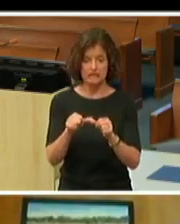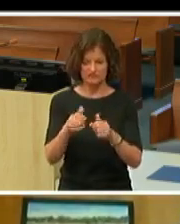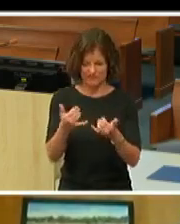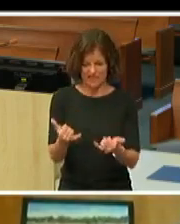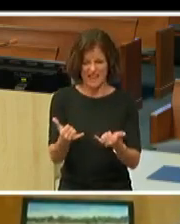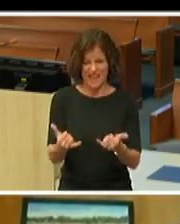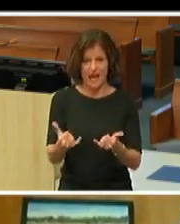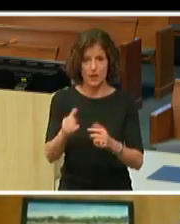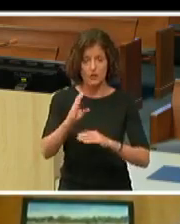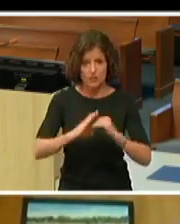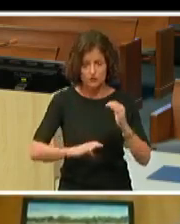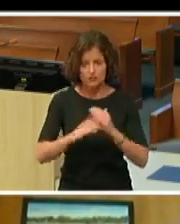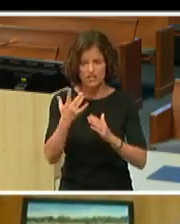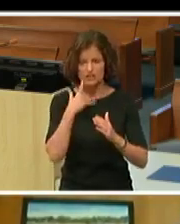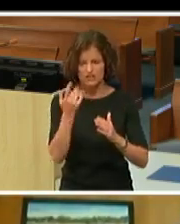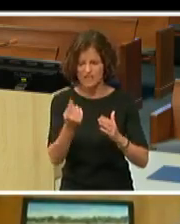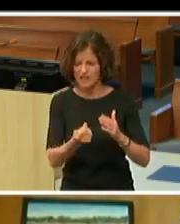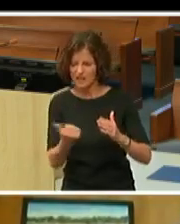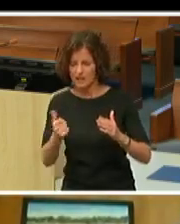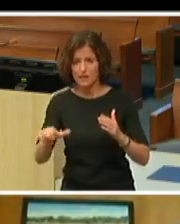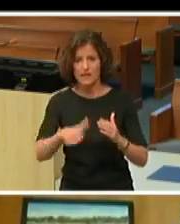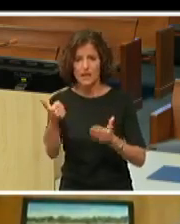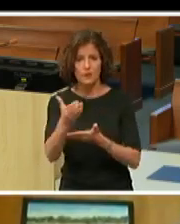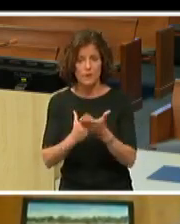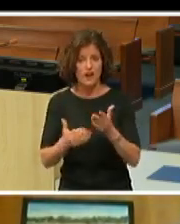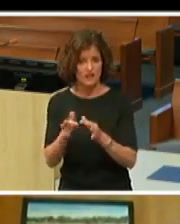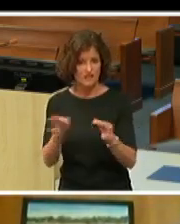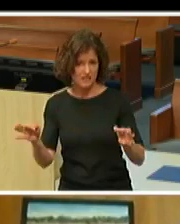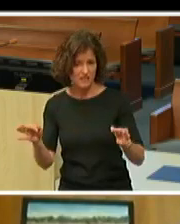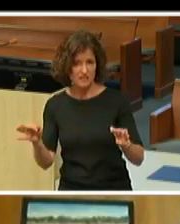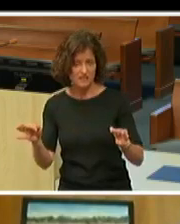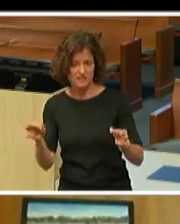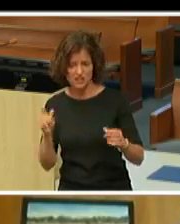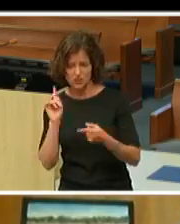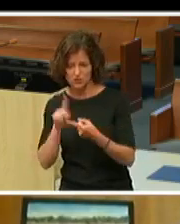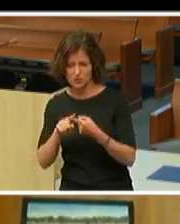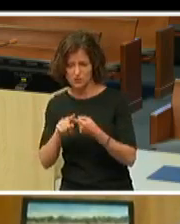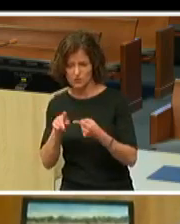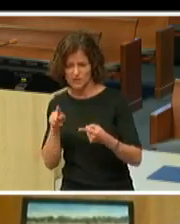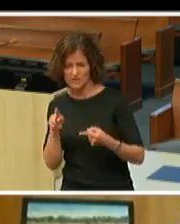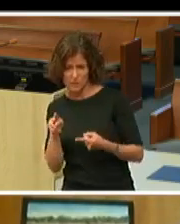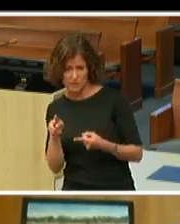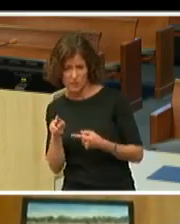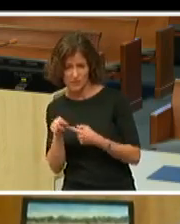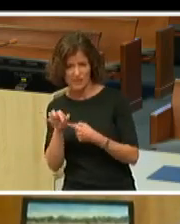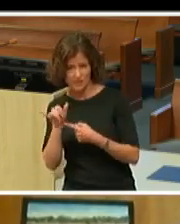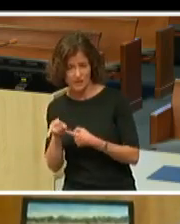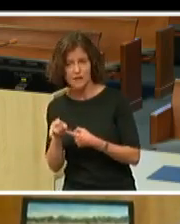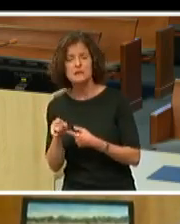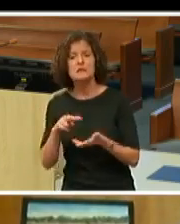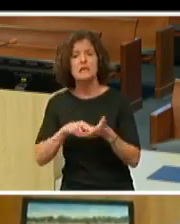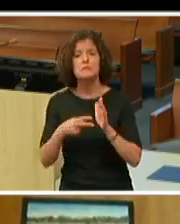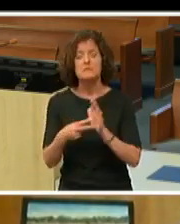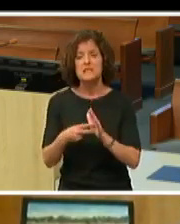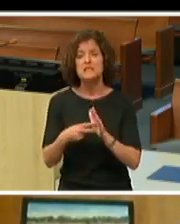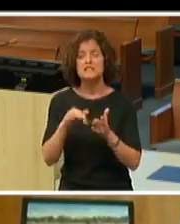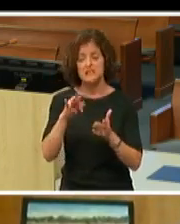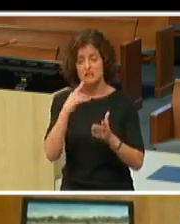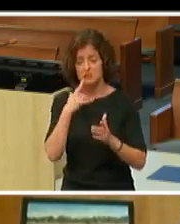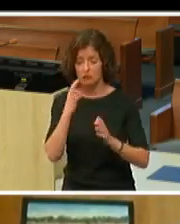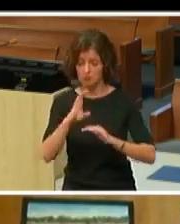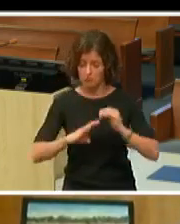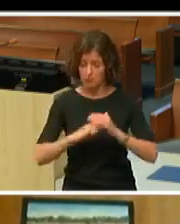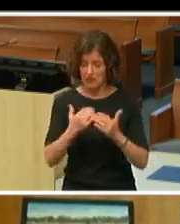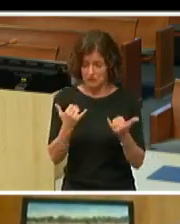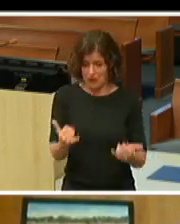that sentence up into the semicolon, then that basically means that if you're constructing things